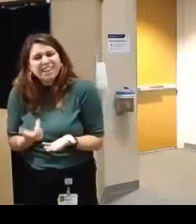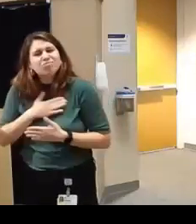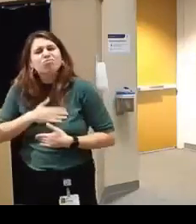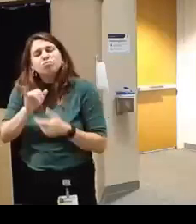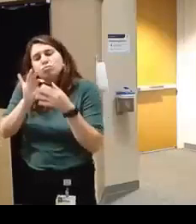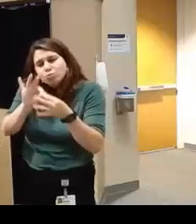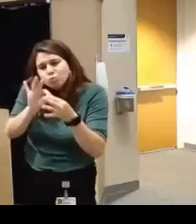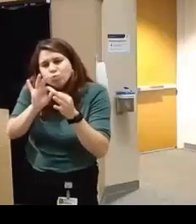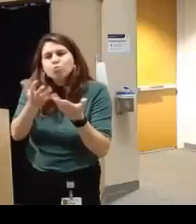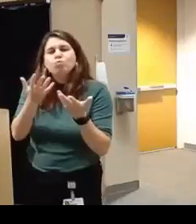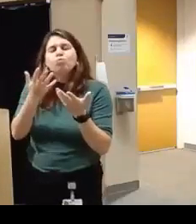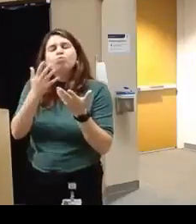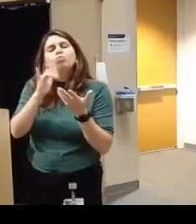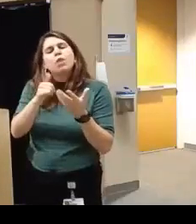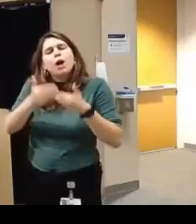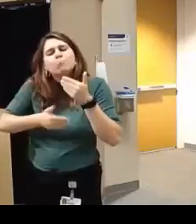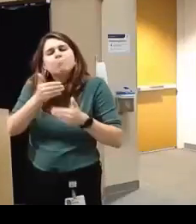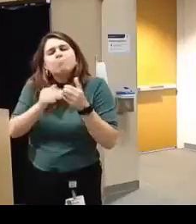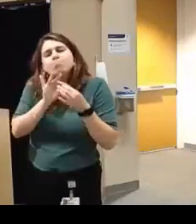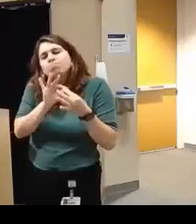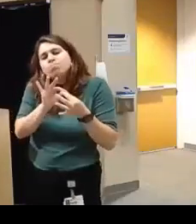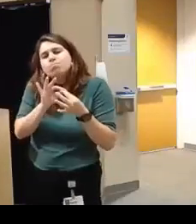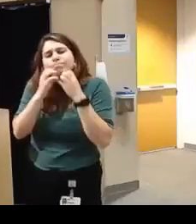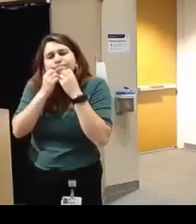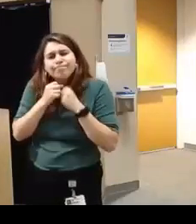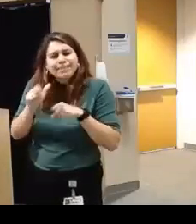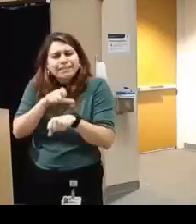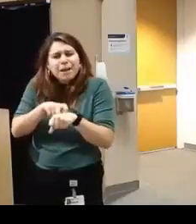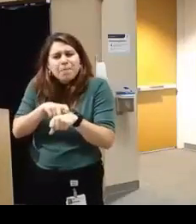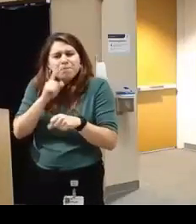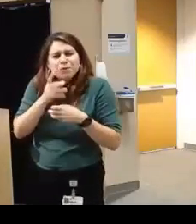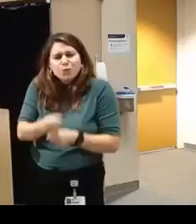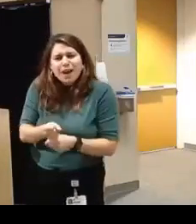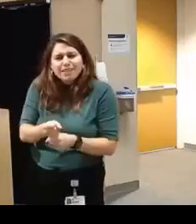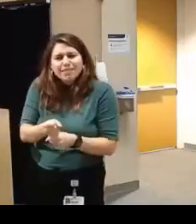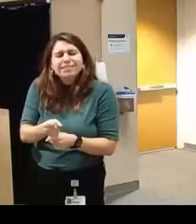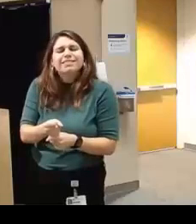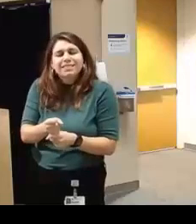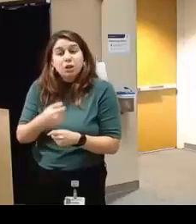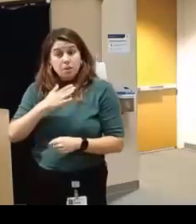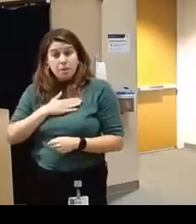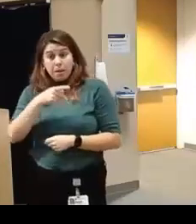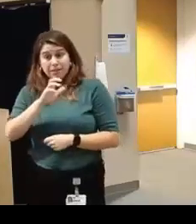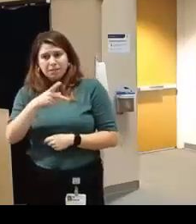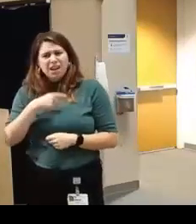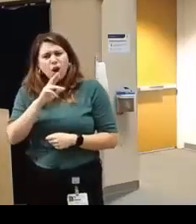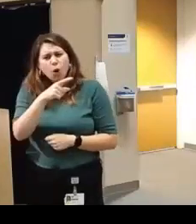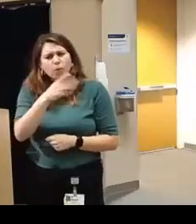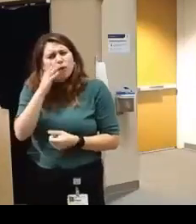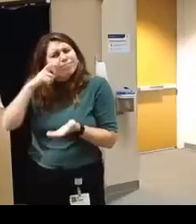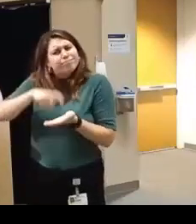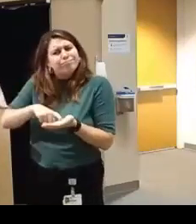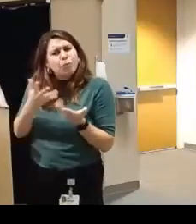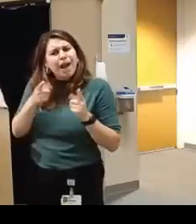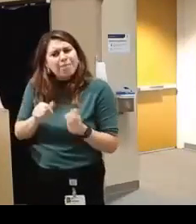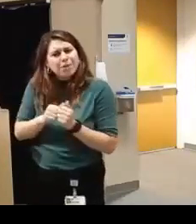that relationship, that longitudinal relationship is really, like, takes time to build that trust. And so they're hoping that their doctor will kind of pick up on what's